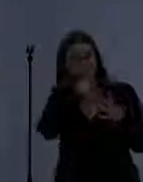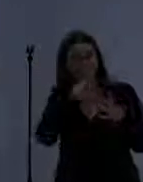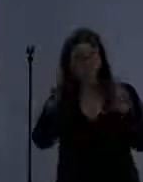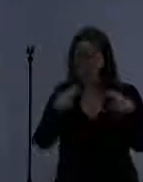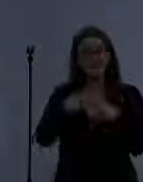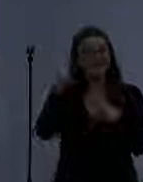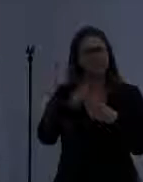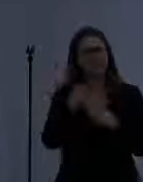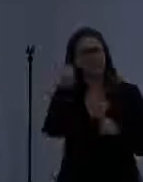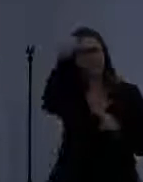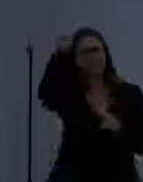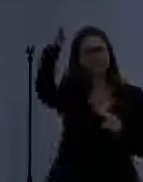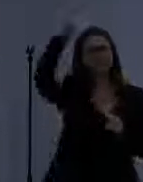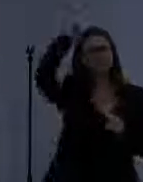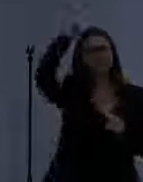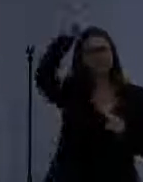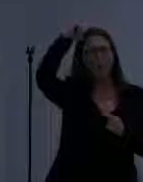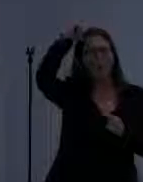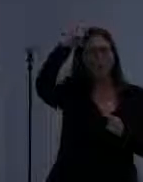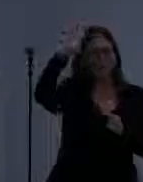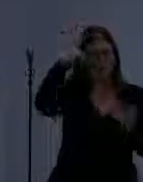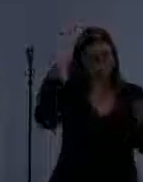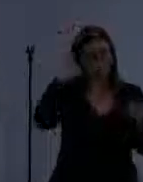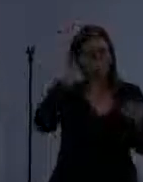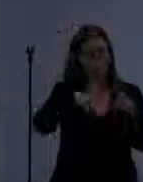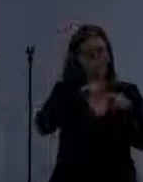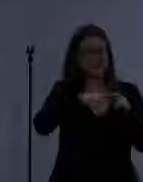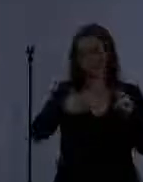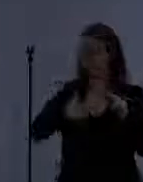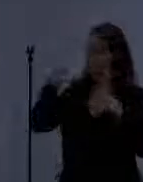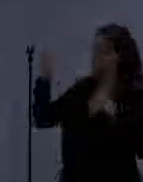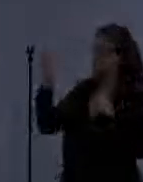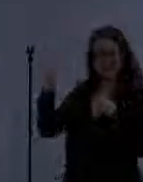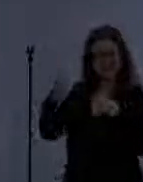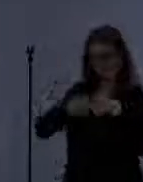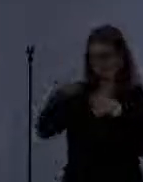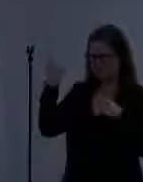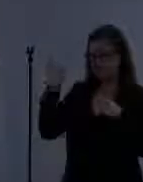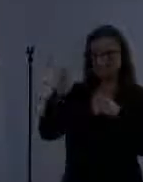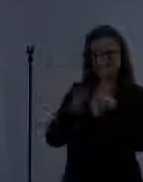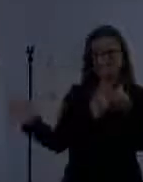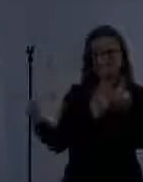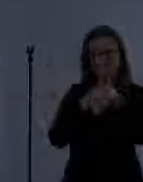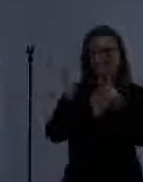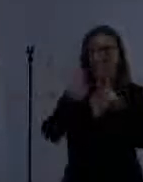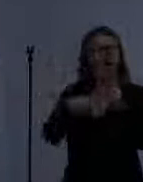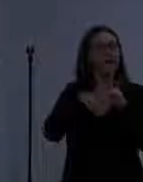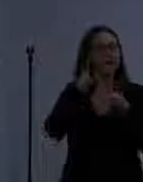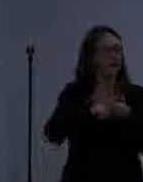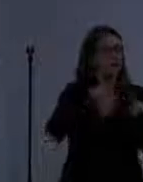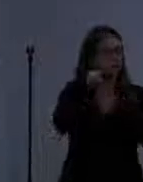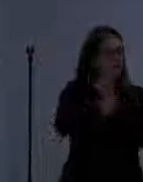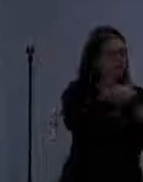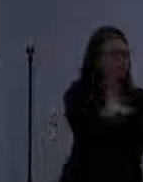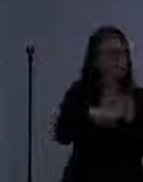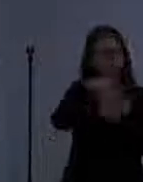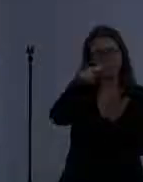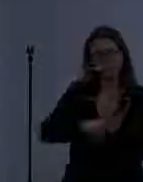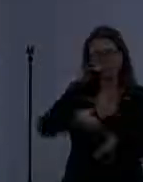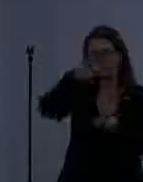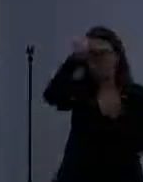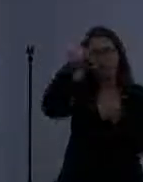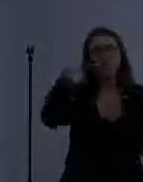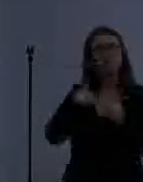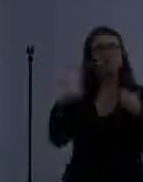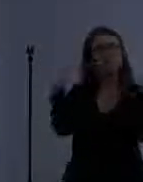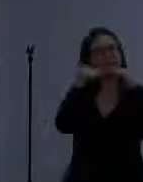because if you want to make a complaint, you need to know what it is that you're complaining about and what the standards